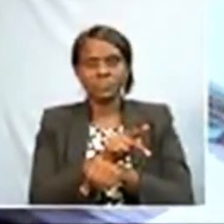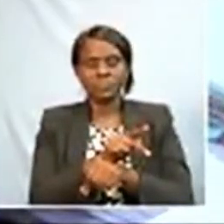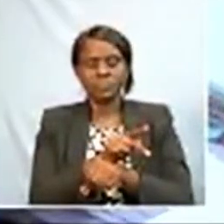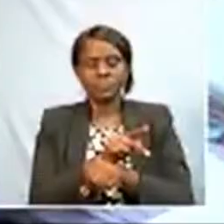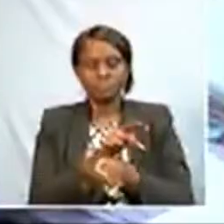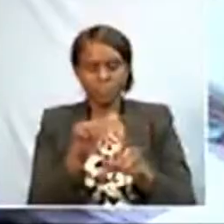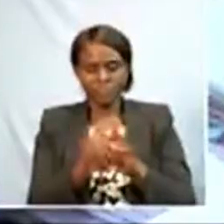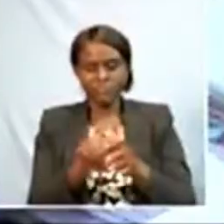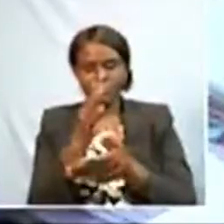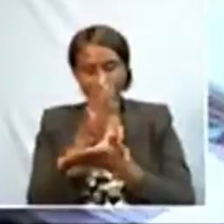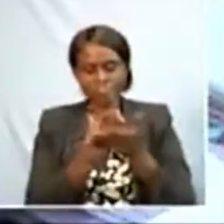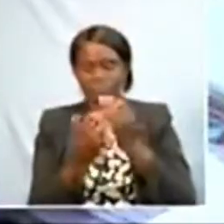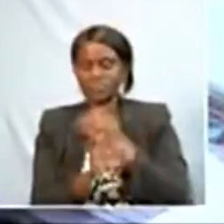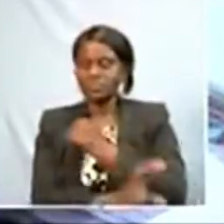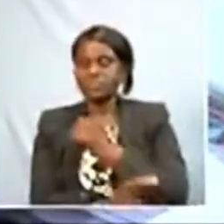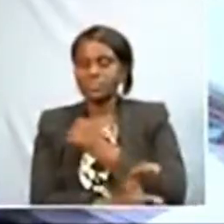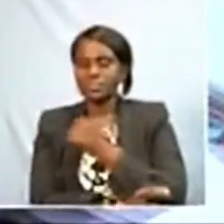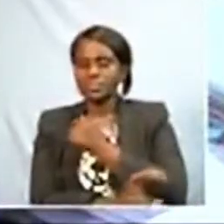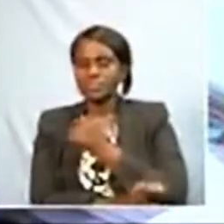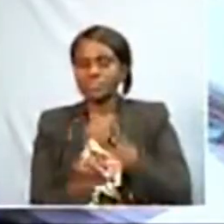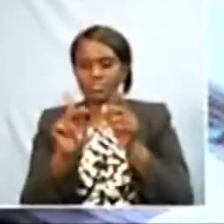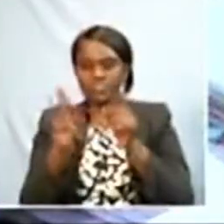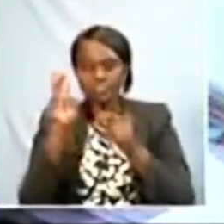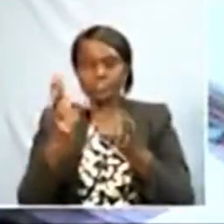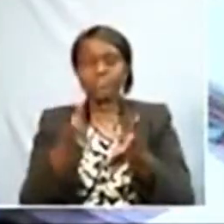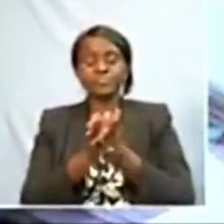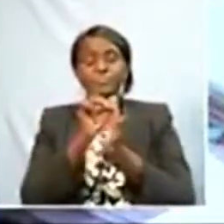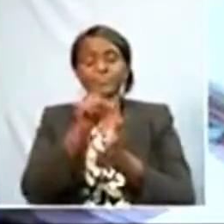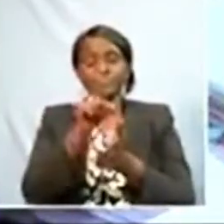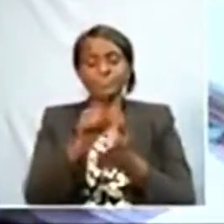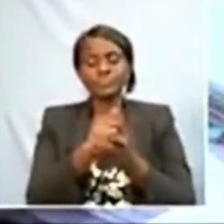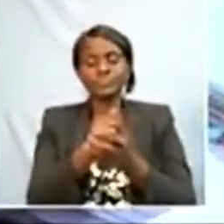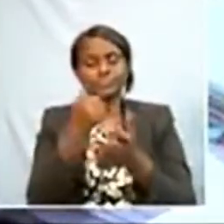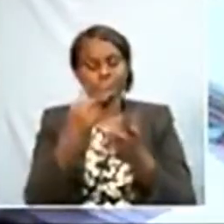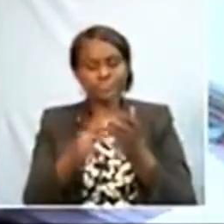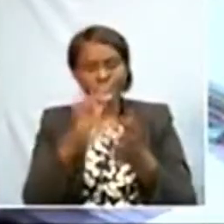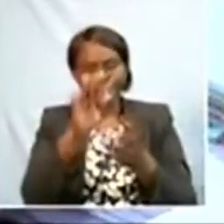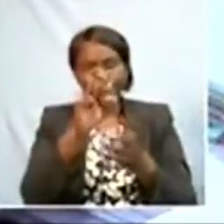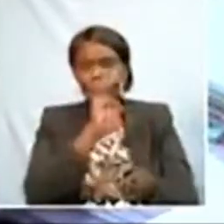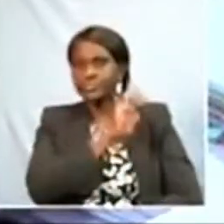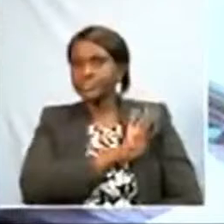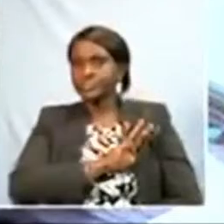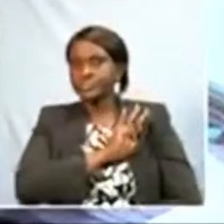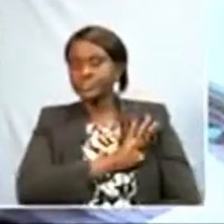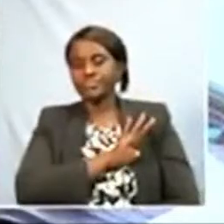In certain countries, people would ask you, what's the moral